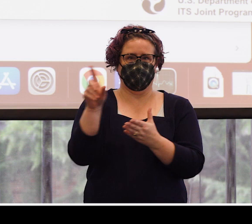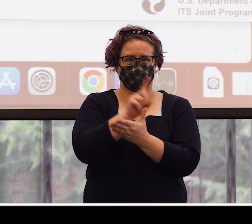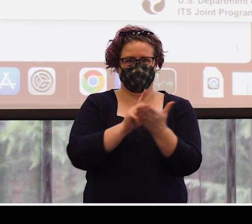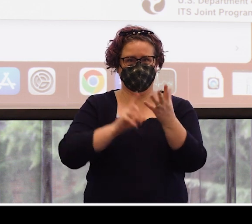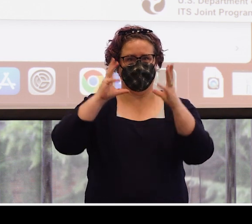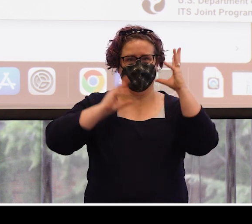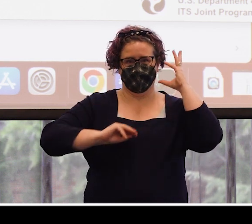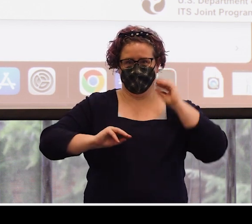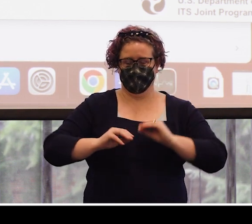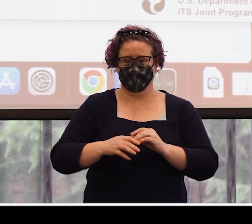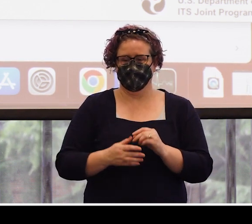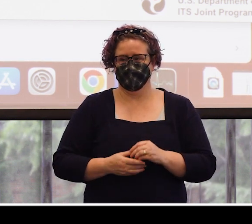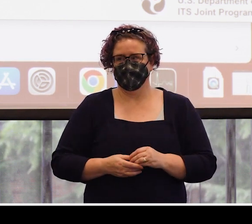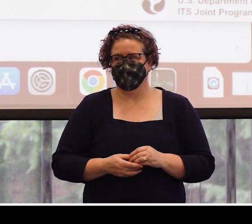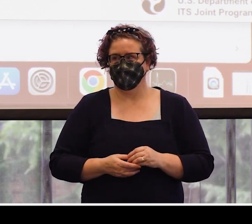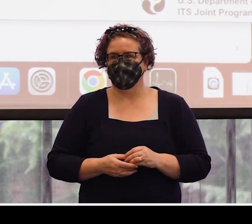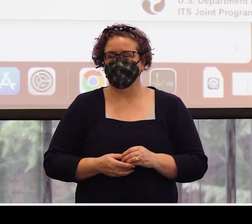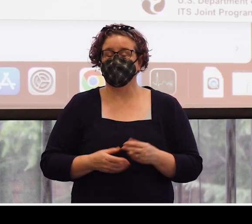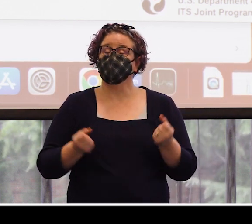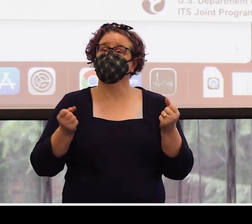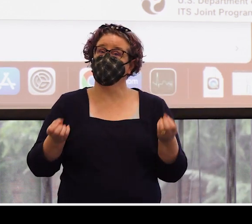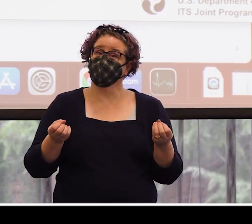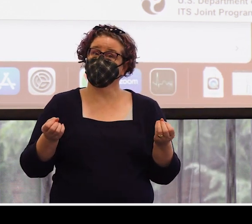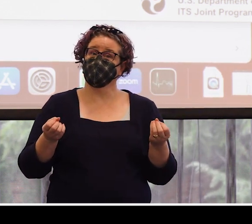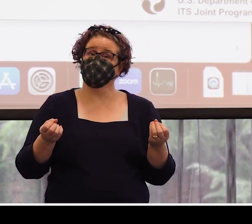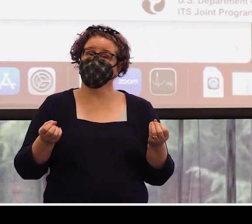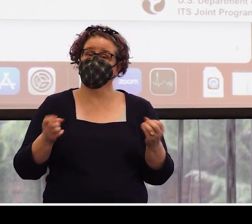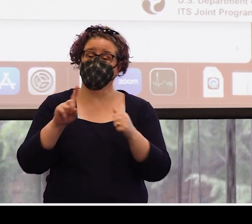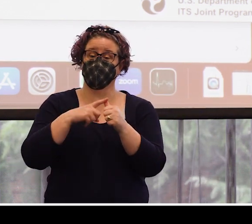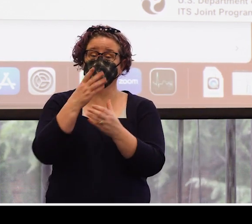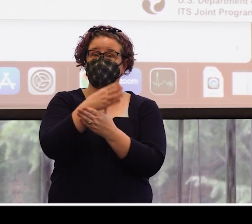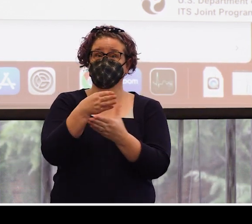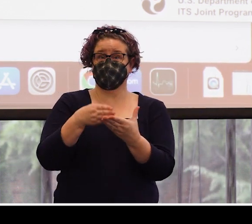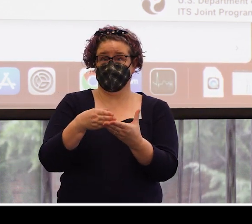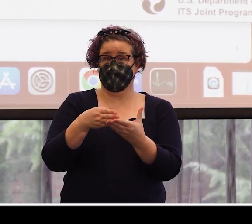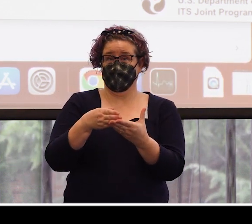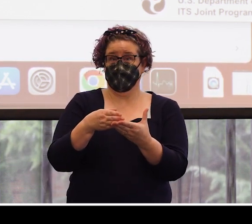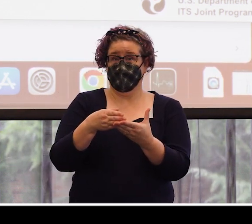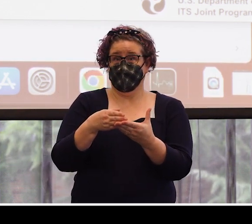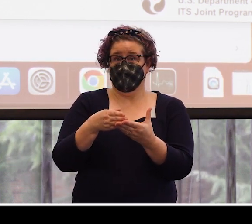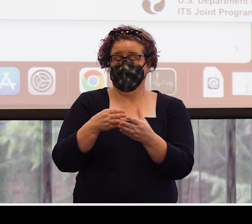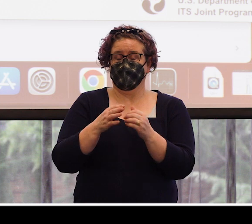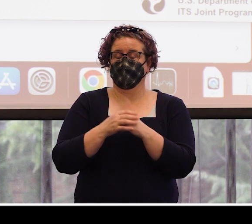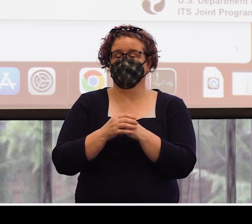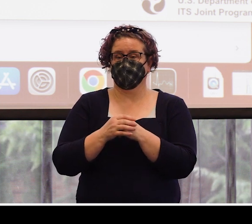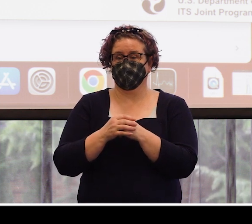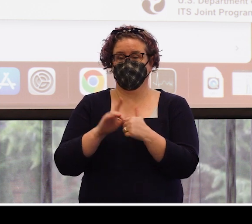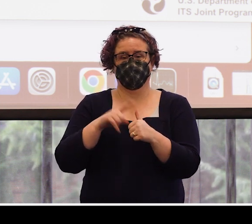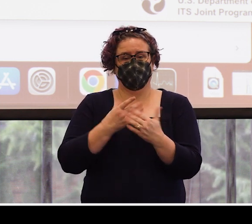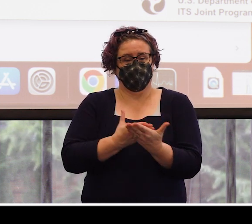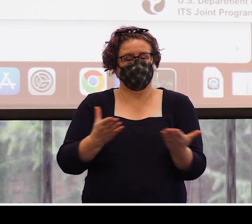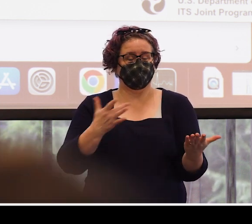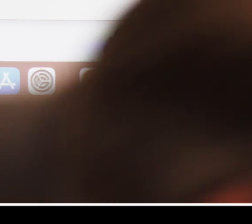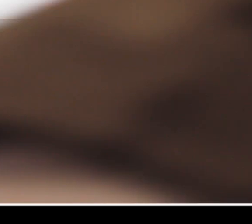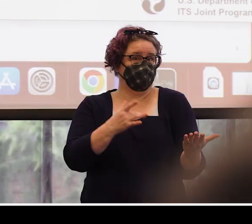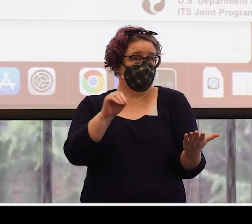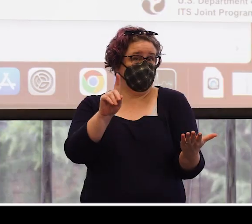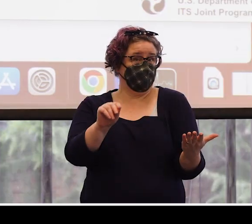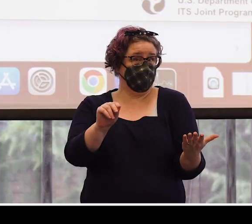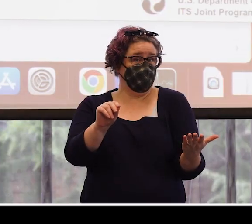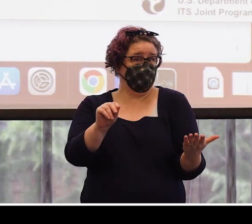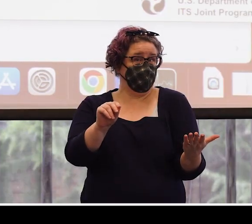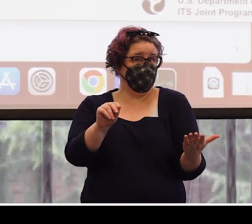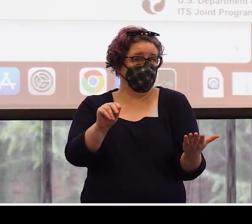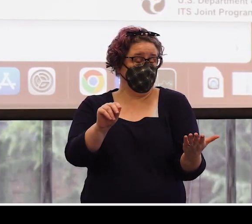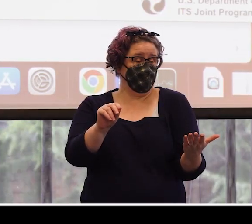the experience. So the first bit is previewing a route. So first thing I typically would do is